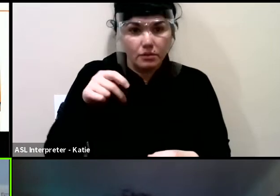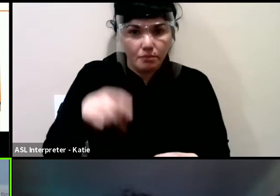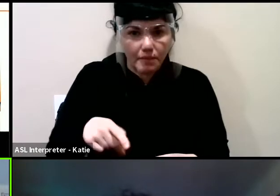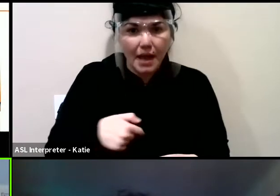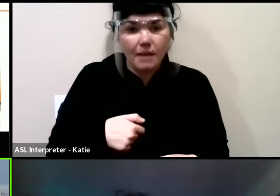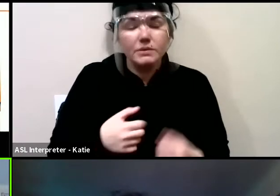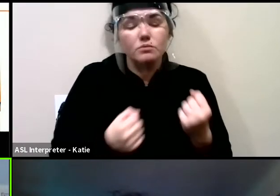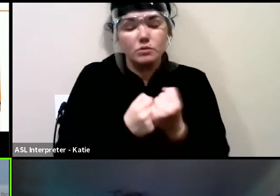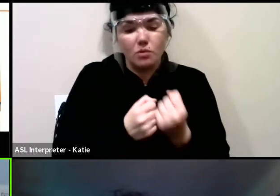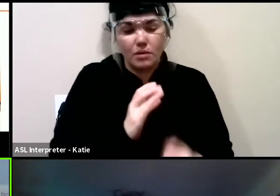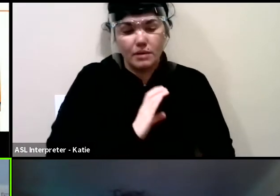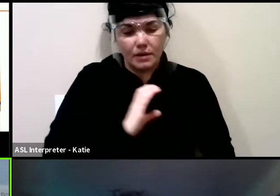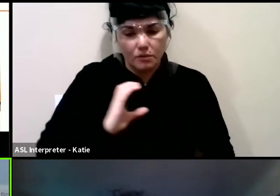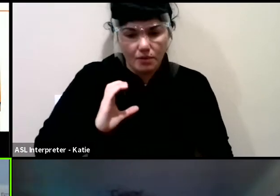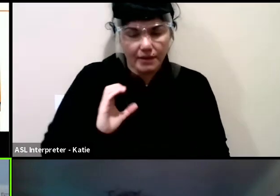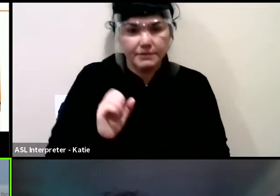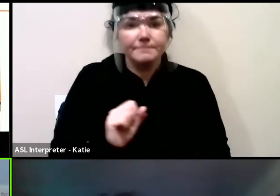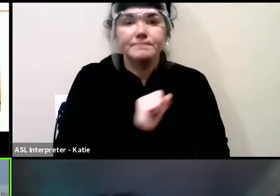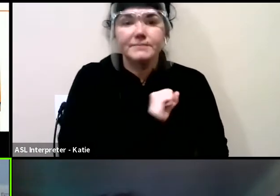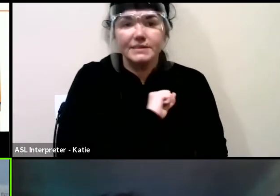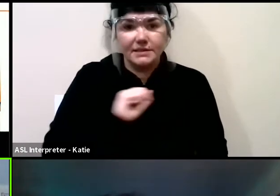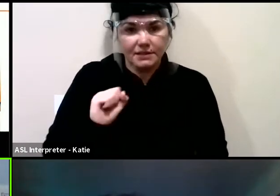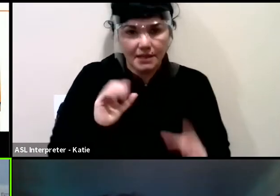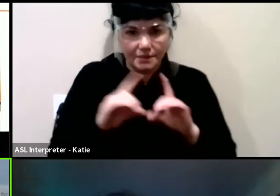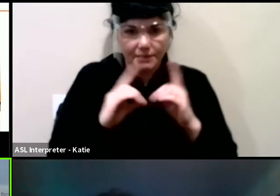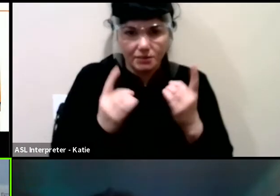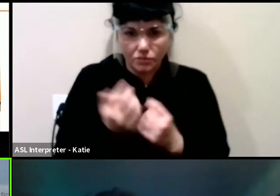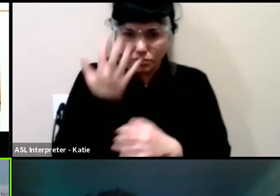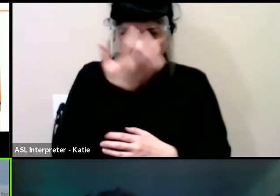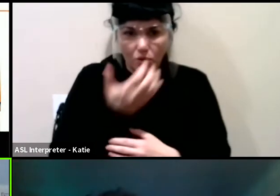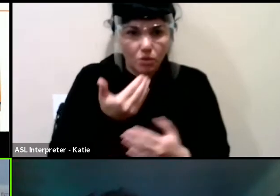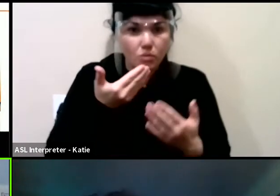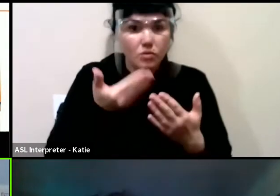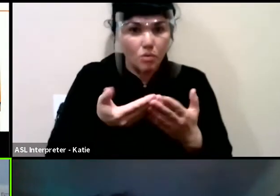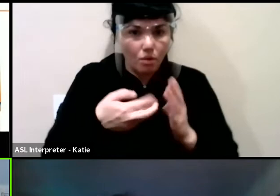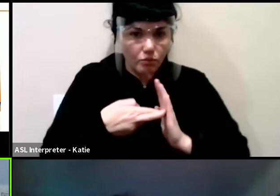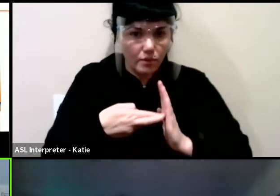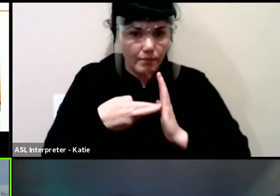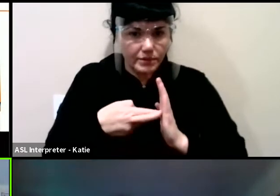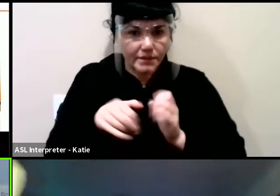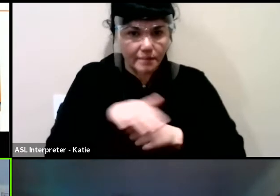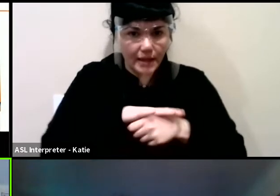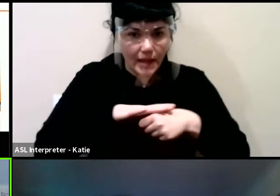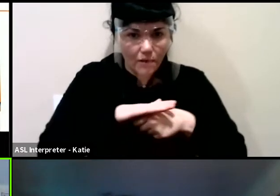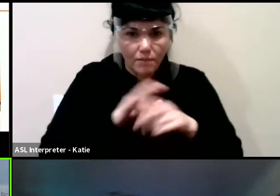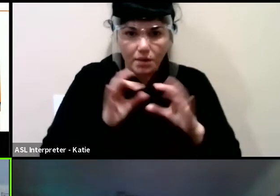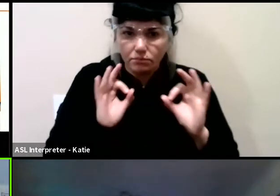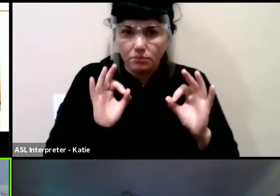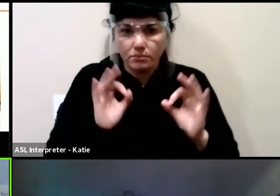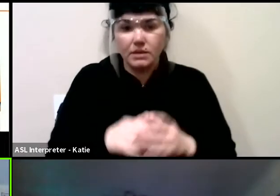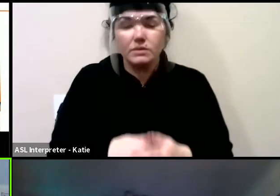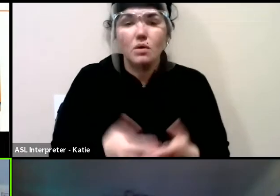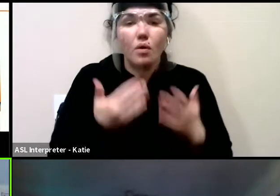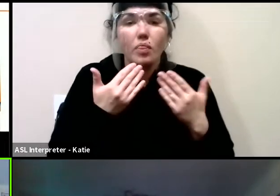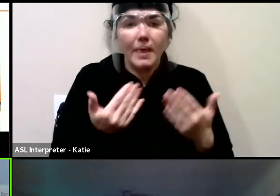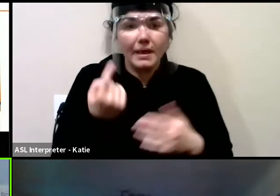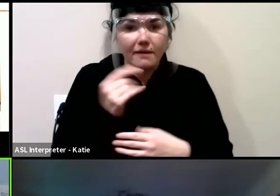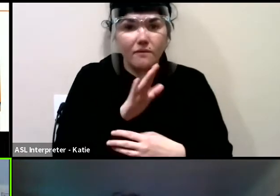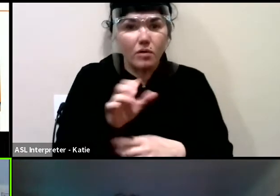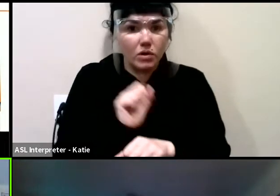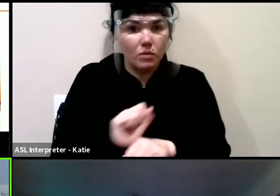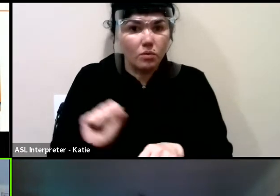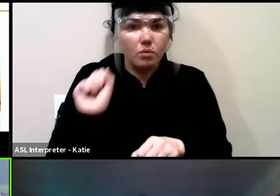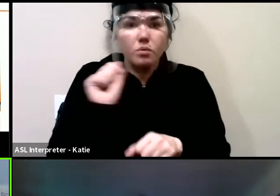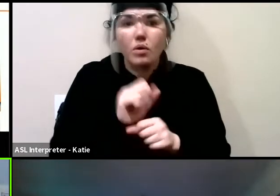the congressional and state senate districts those are currently looking good and representative of the area and so i would like to thank you again for your work on the commission i look